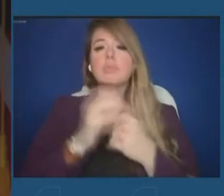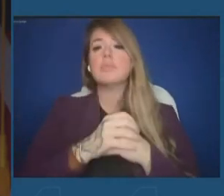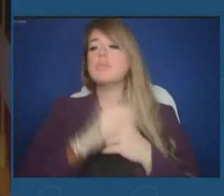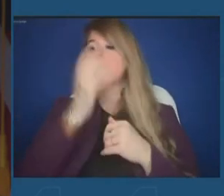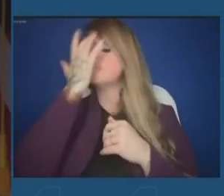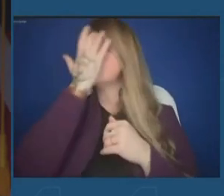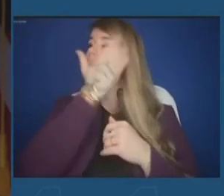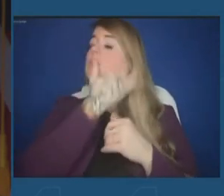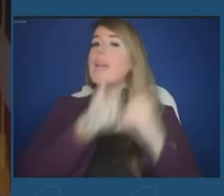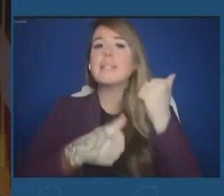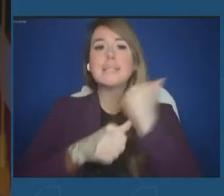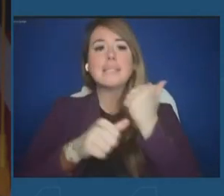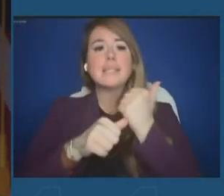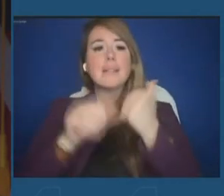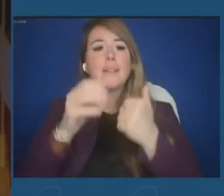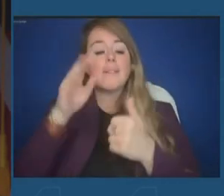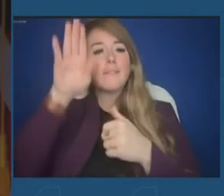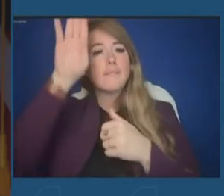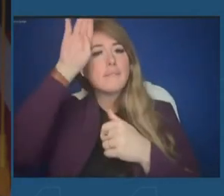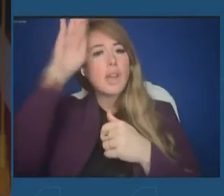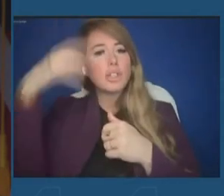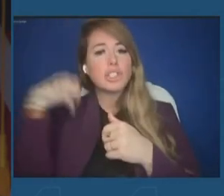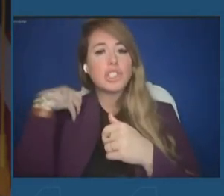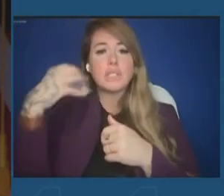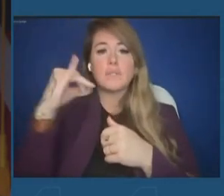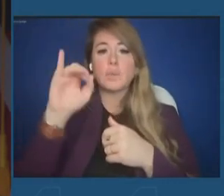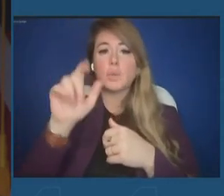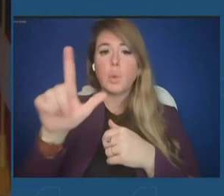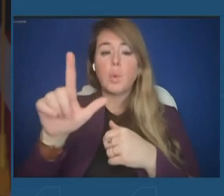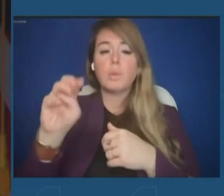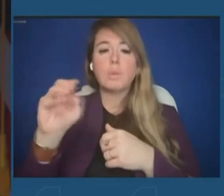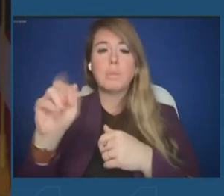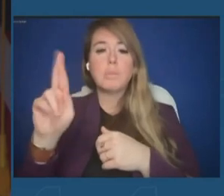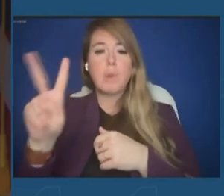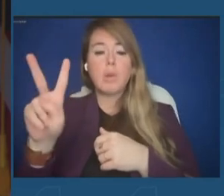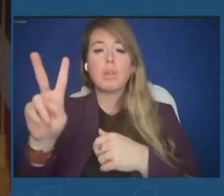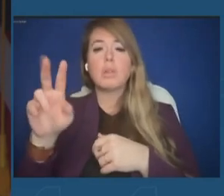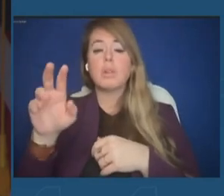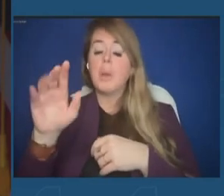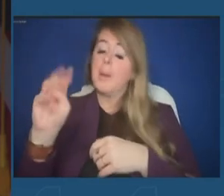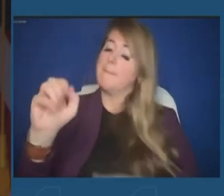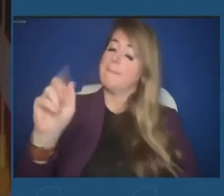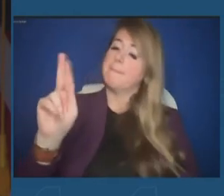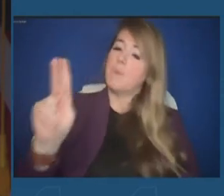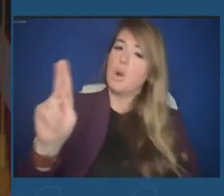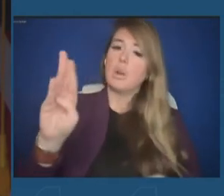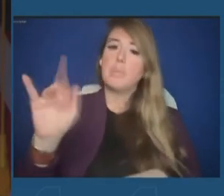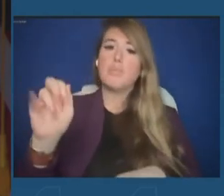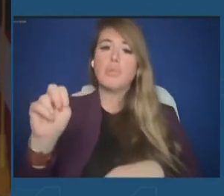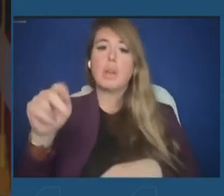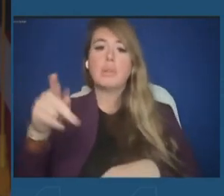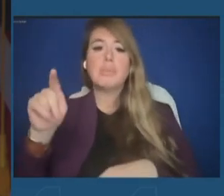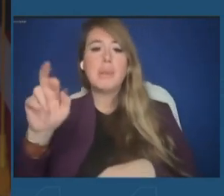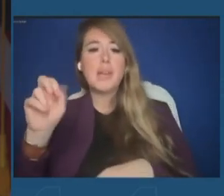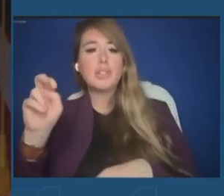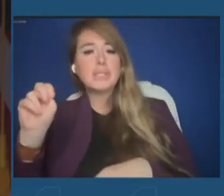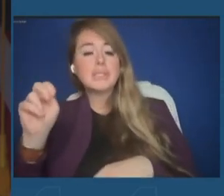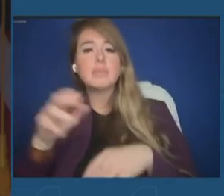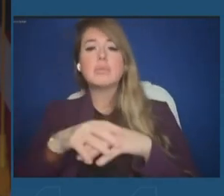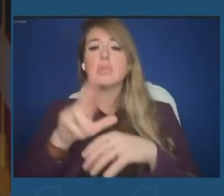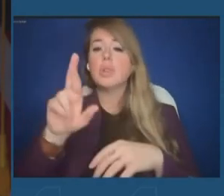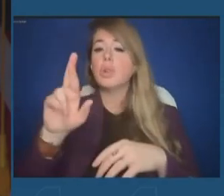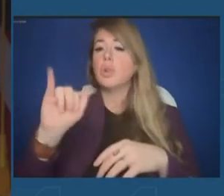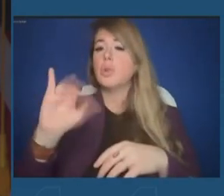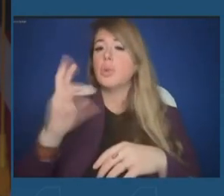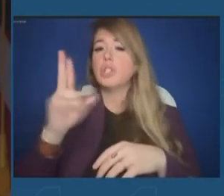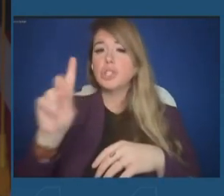Assistant Fire Chief Joel Eberth, Mark Wolfel, Brian Patterson, Louis Lubert, Richard